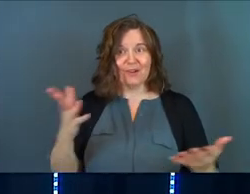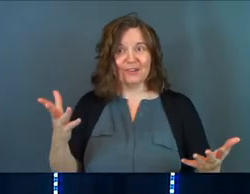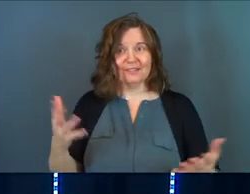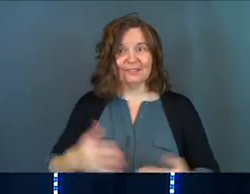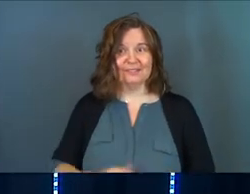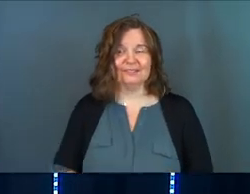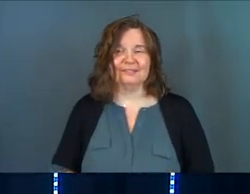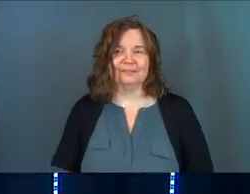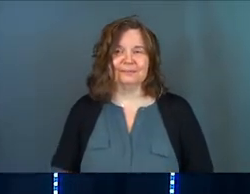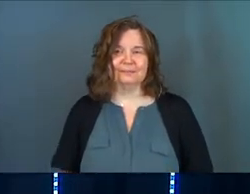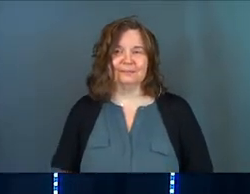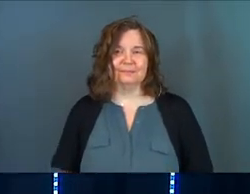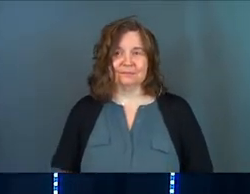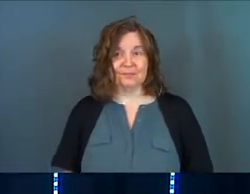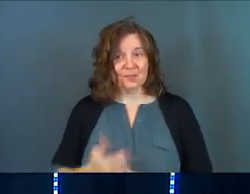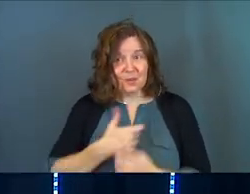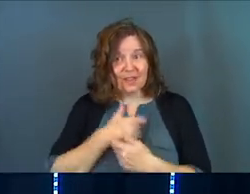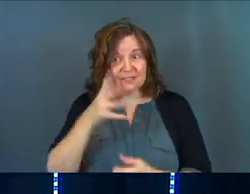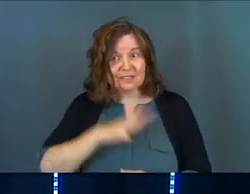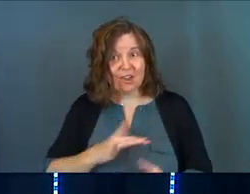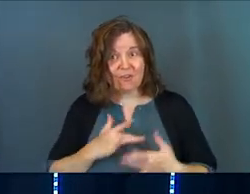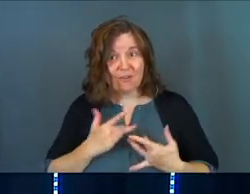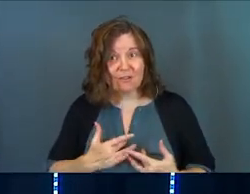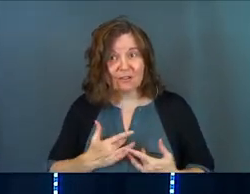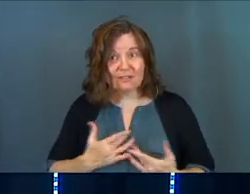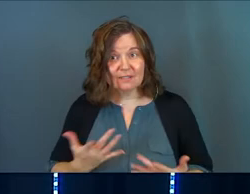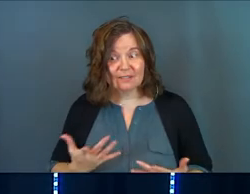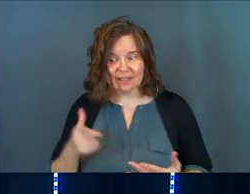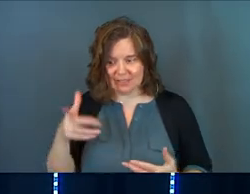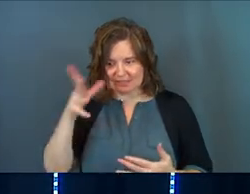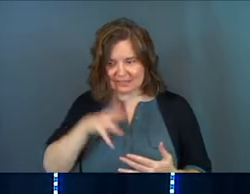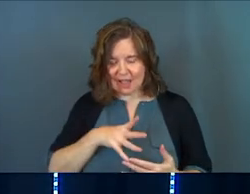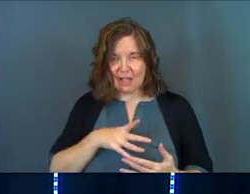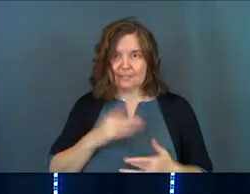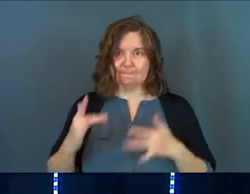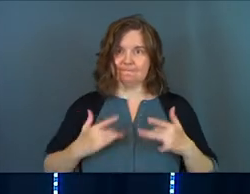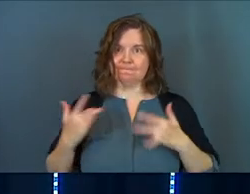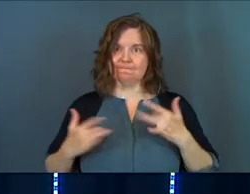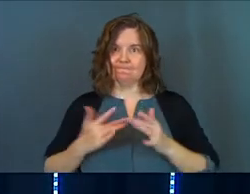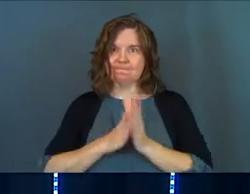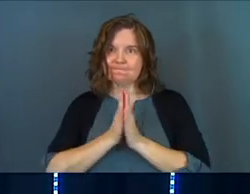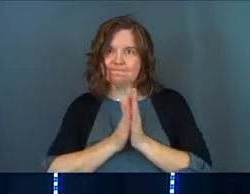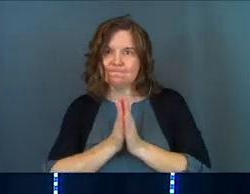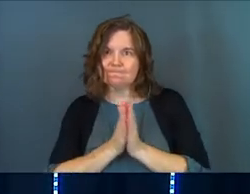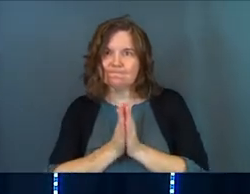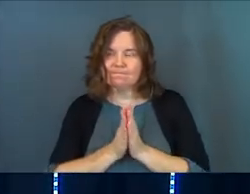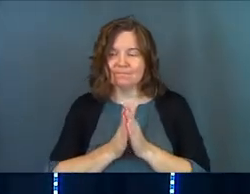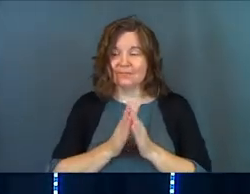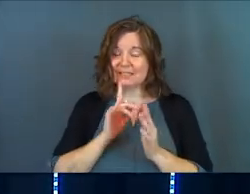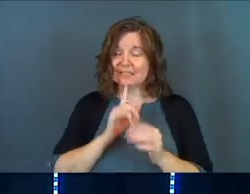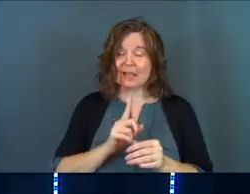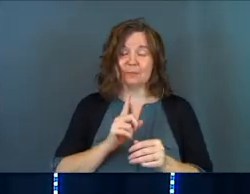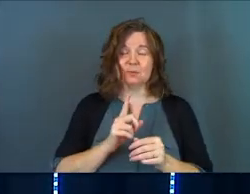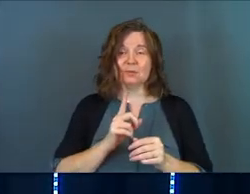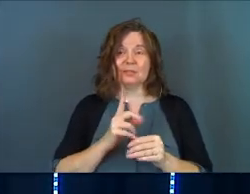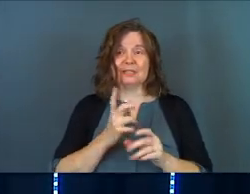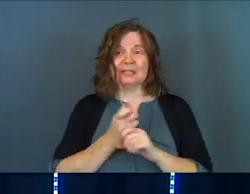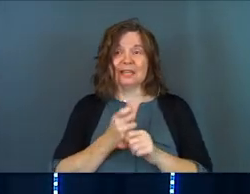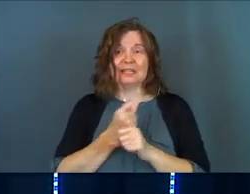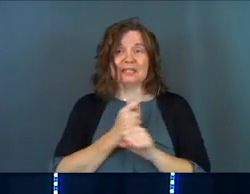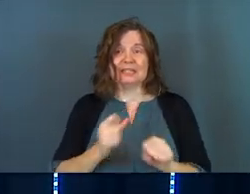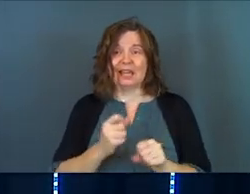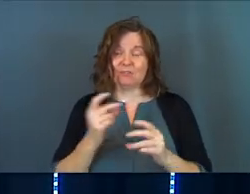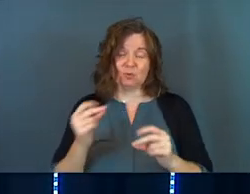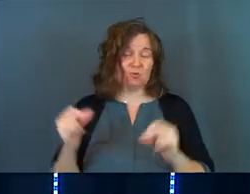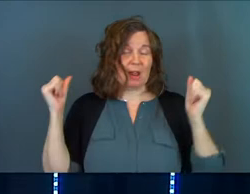water. Do you love this guy's heart? This guy is pumped. This guy's absolutely getting